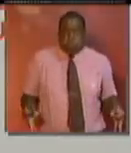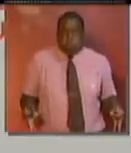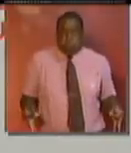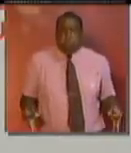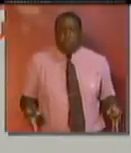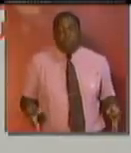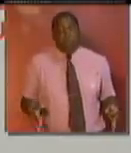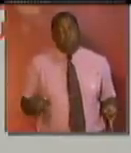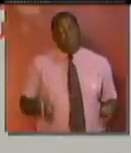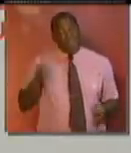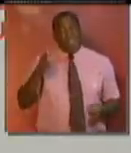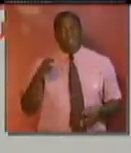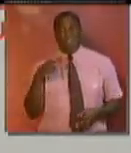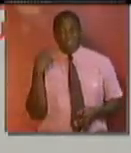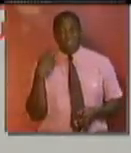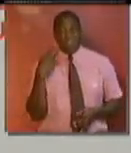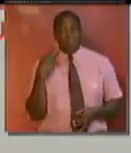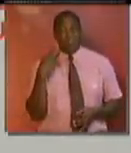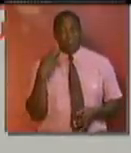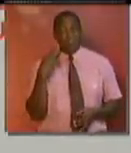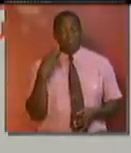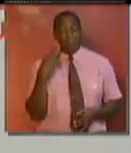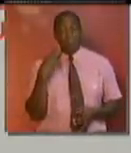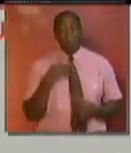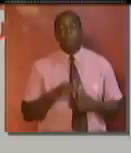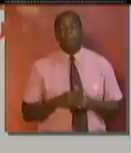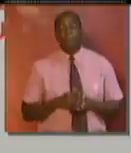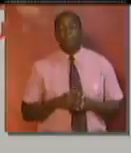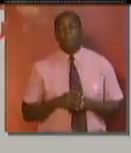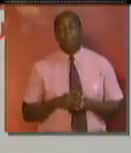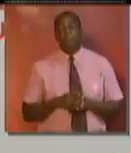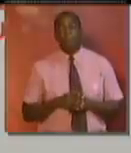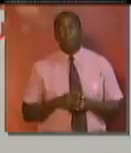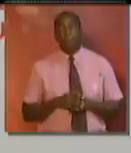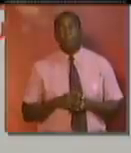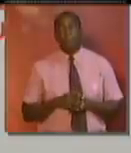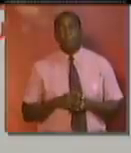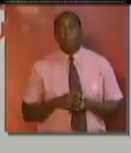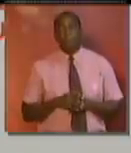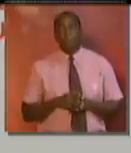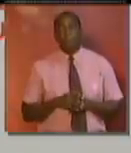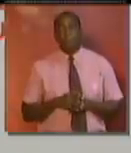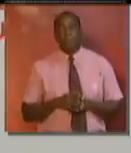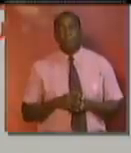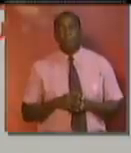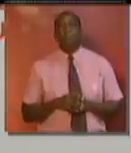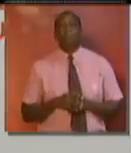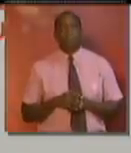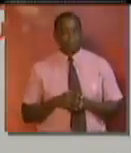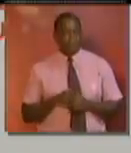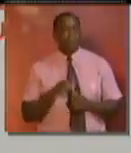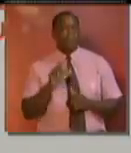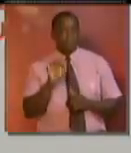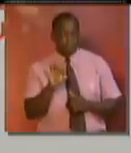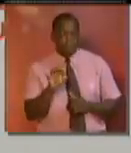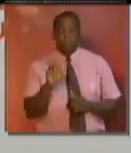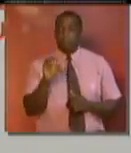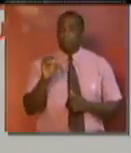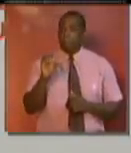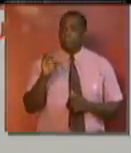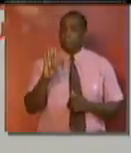So those who are obese are counted among the persons that have higher risks of having severe